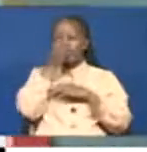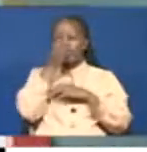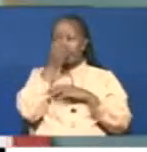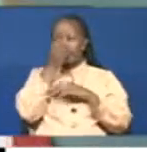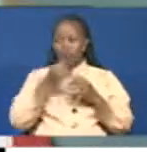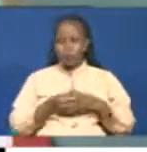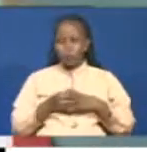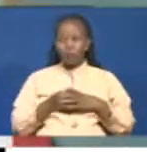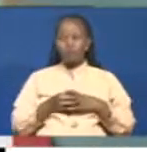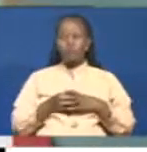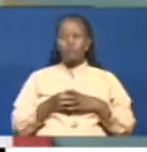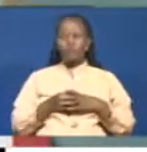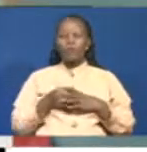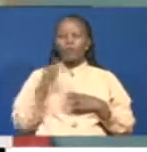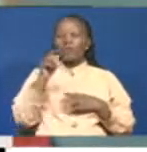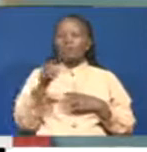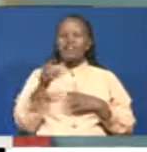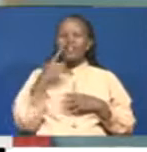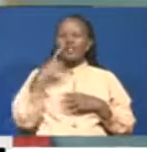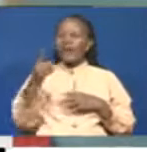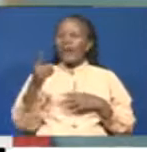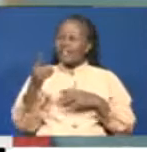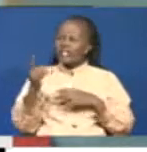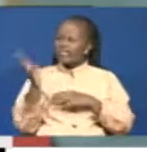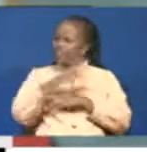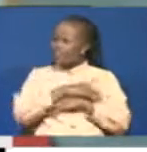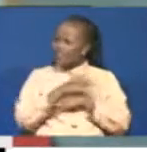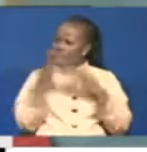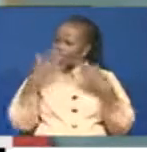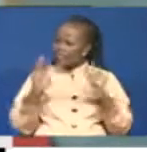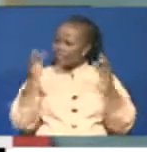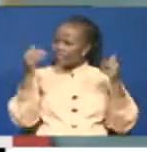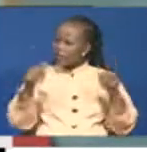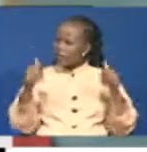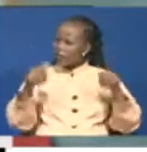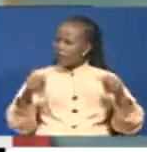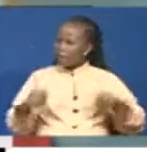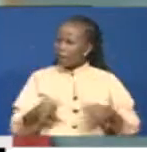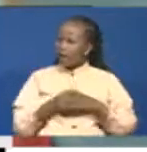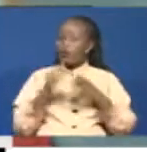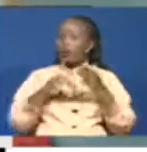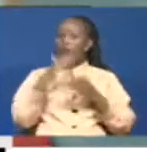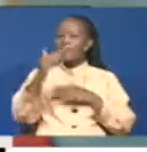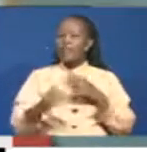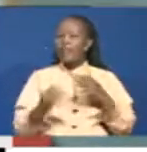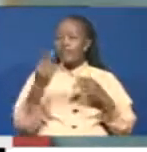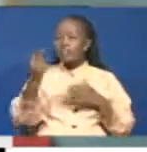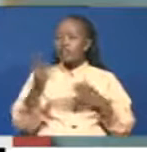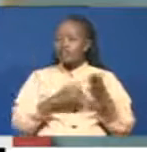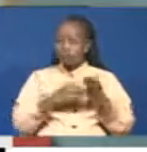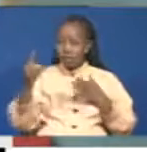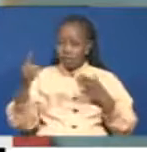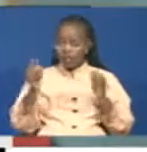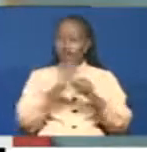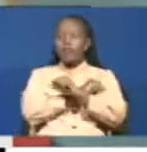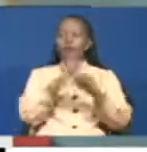Those days have not expired. They'll expire on the 24th of December. In the next 2 weeks, President William Ruto